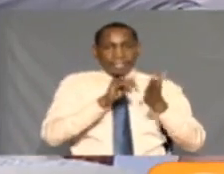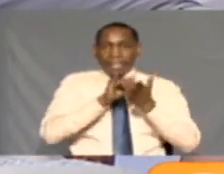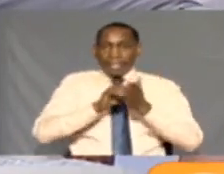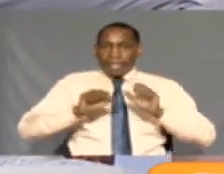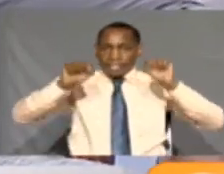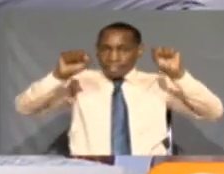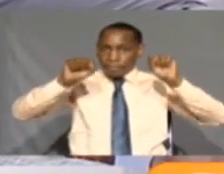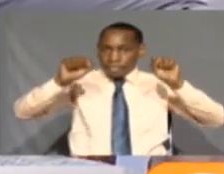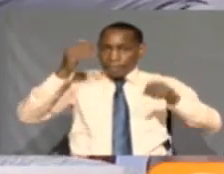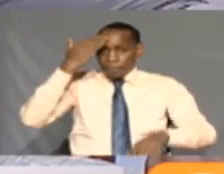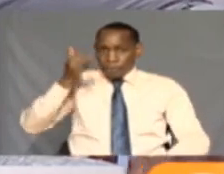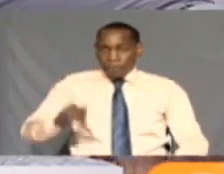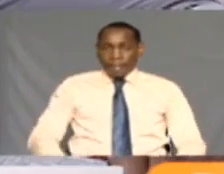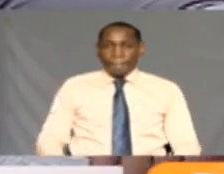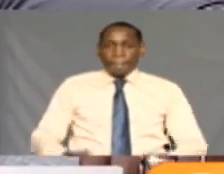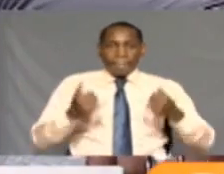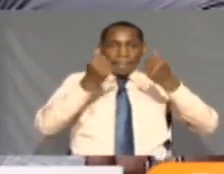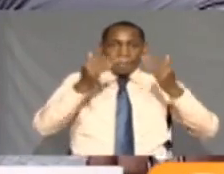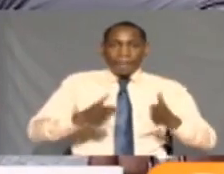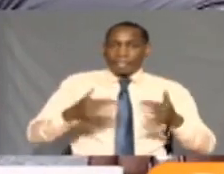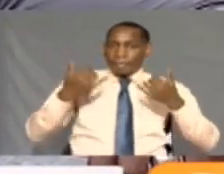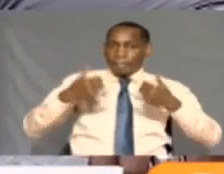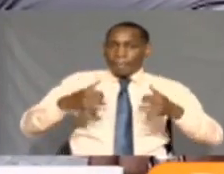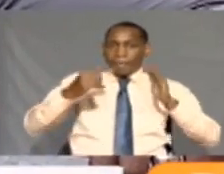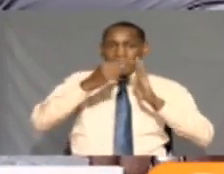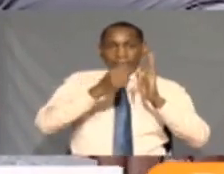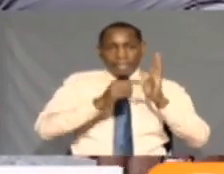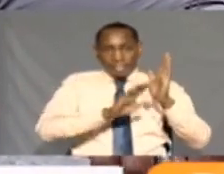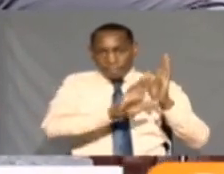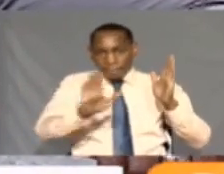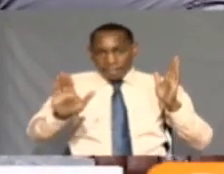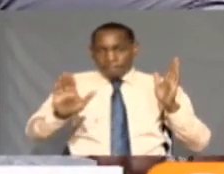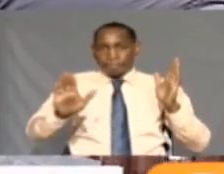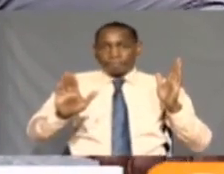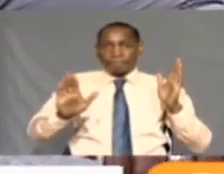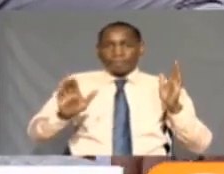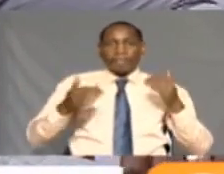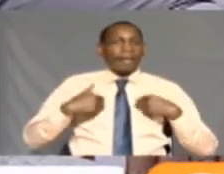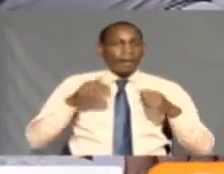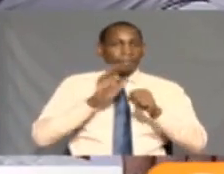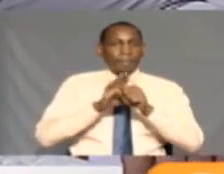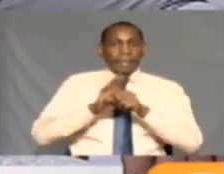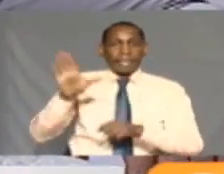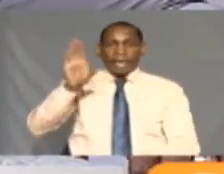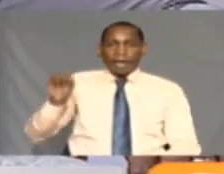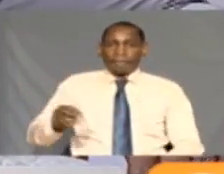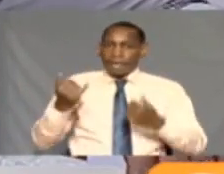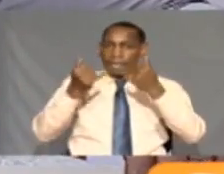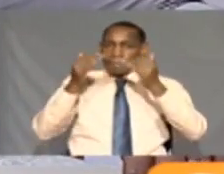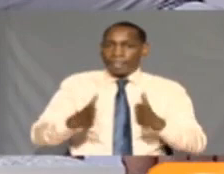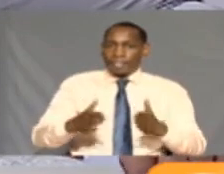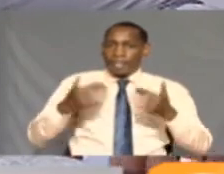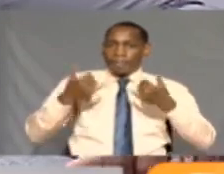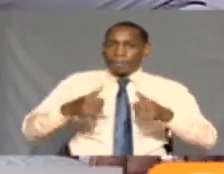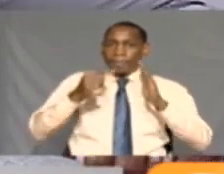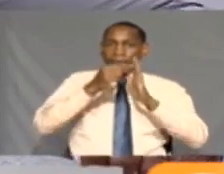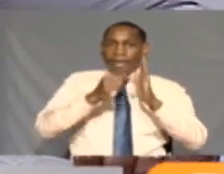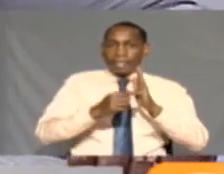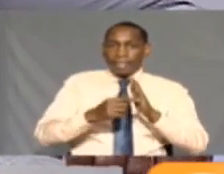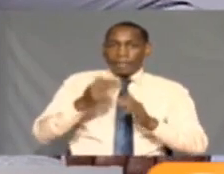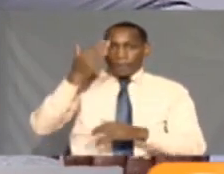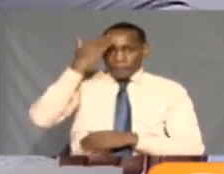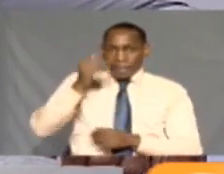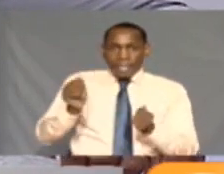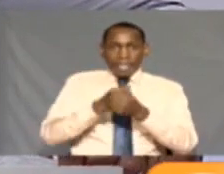You know why? It's our players that are playing in those leagues. There are a lot of our African players playing in those leagues. Why